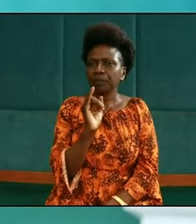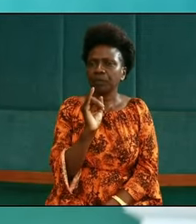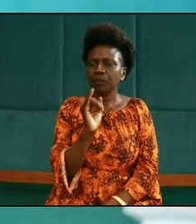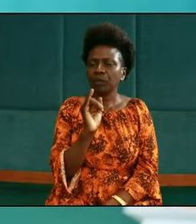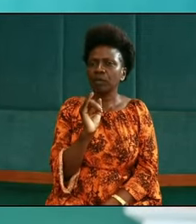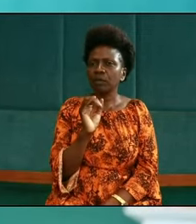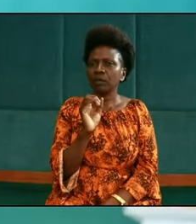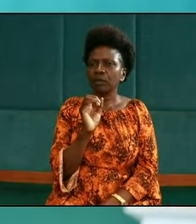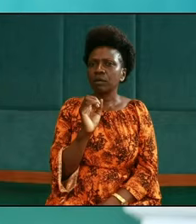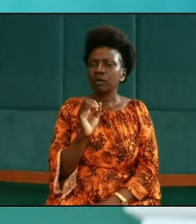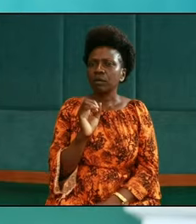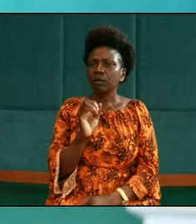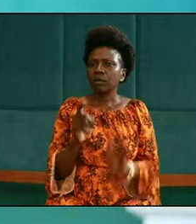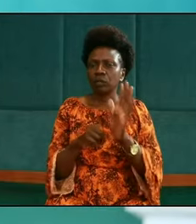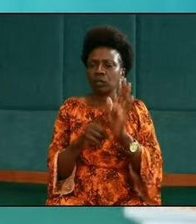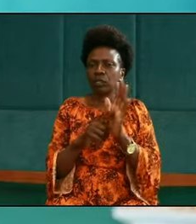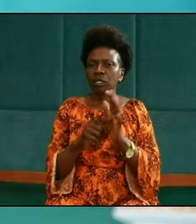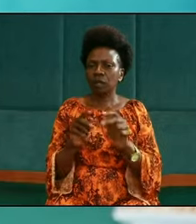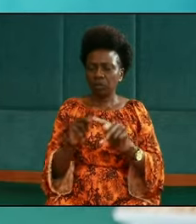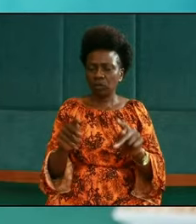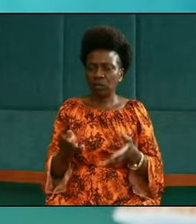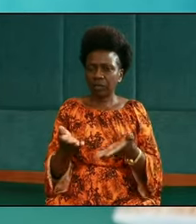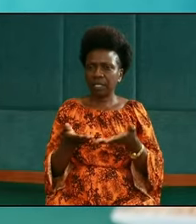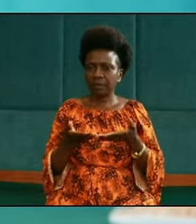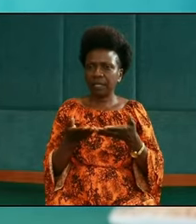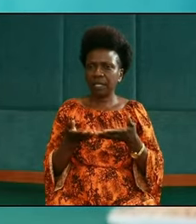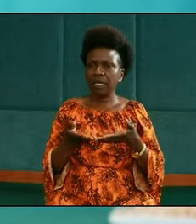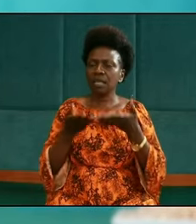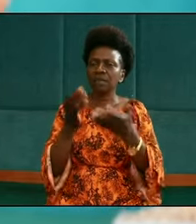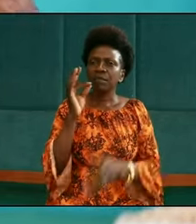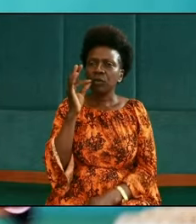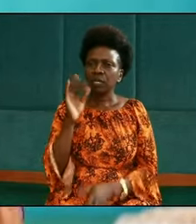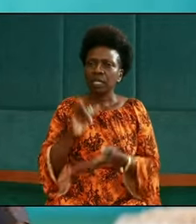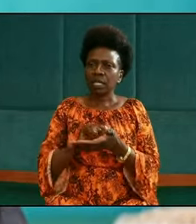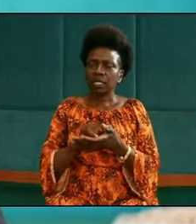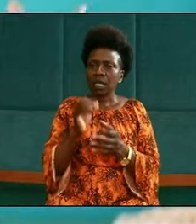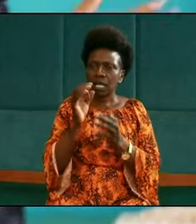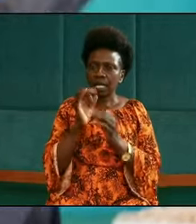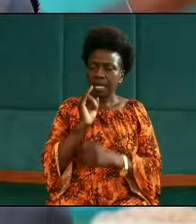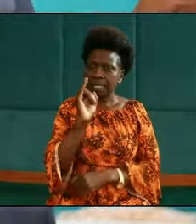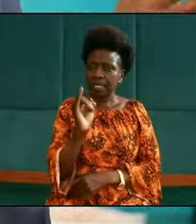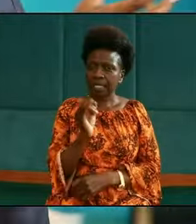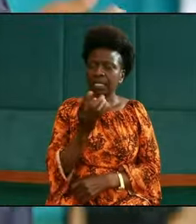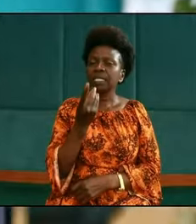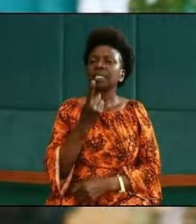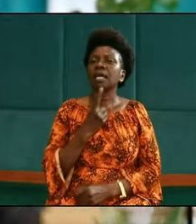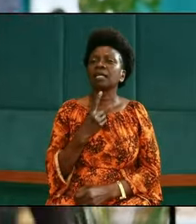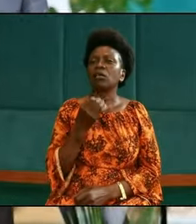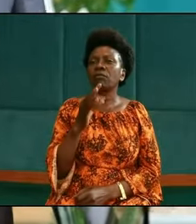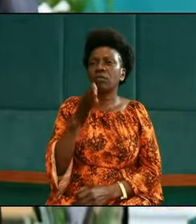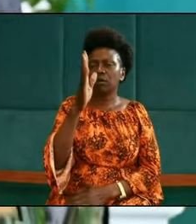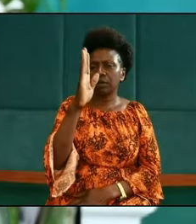commensurate to the grace that you have received. Bear fruit that is desired